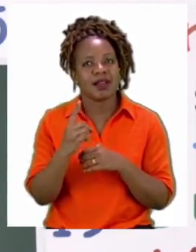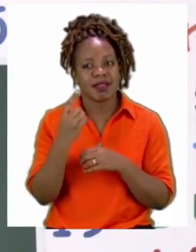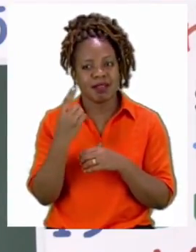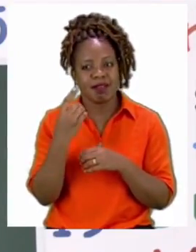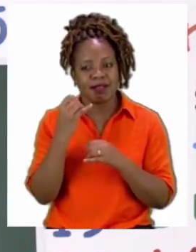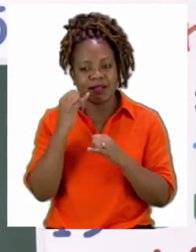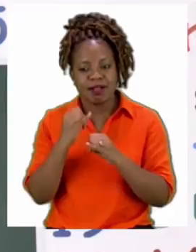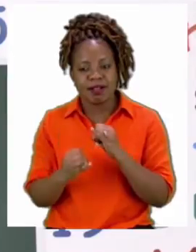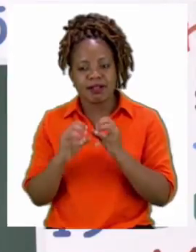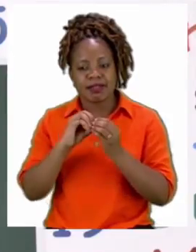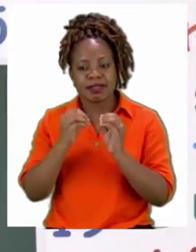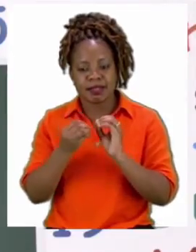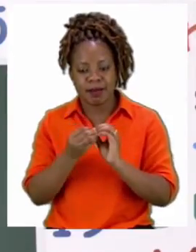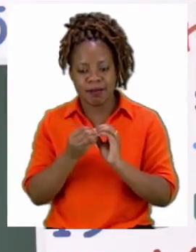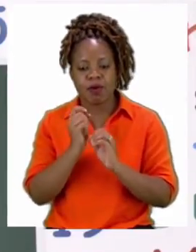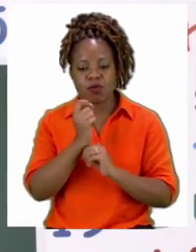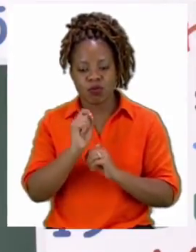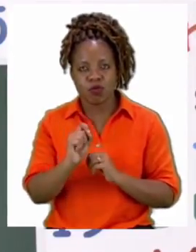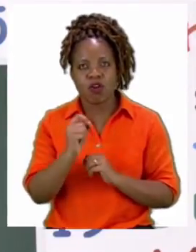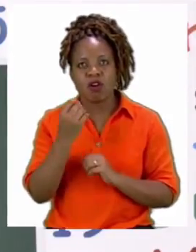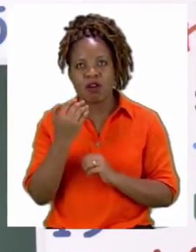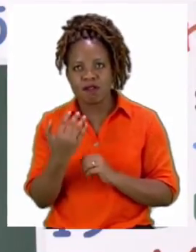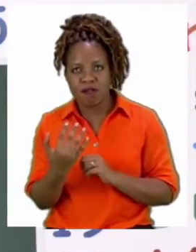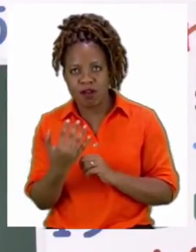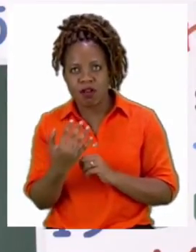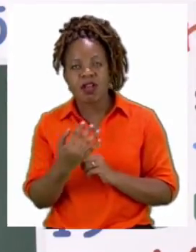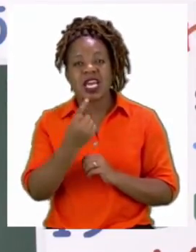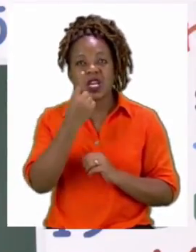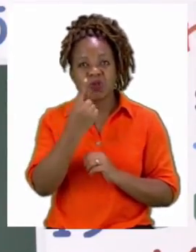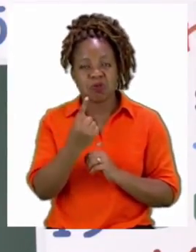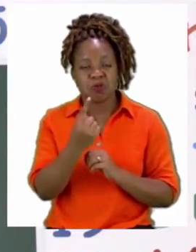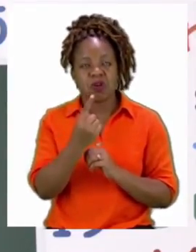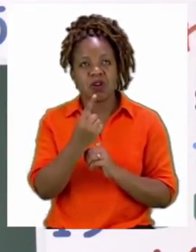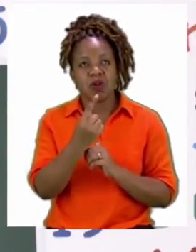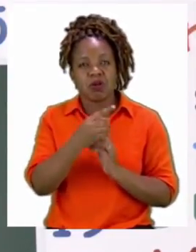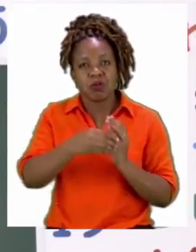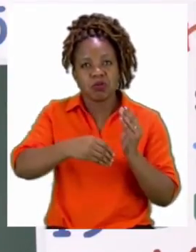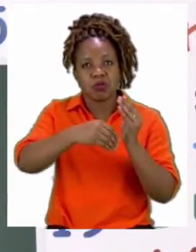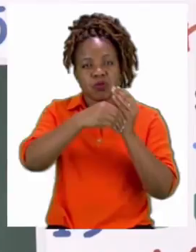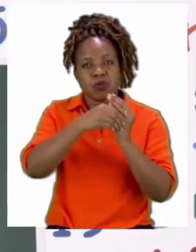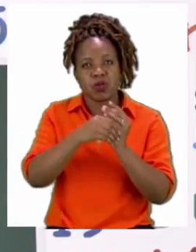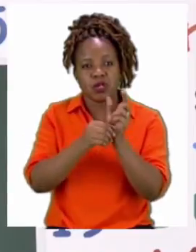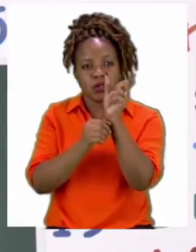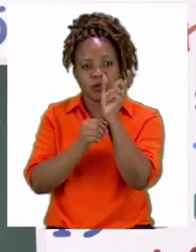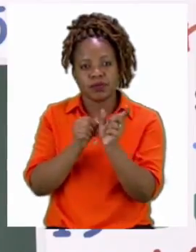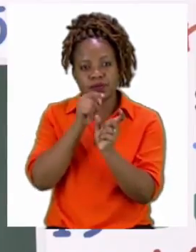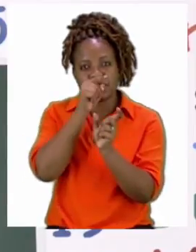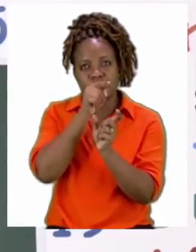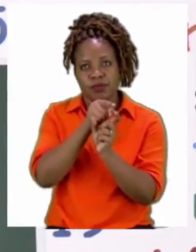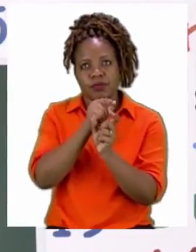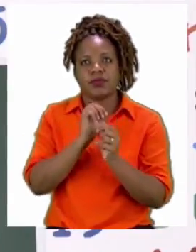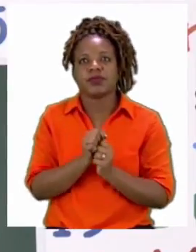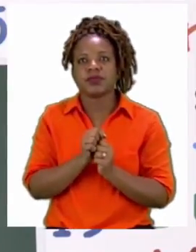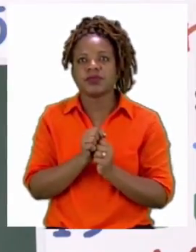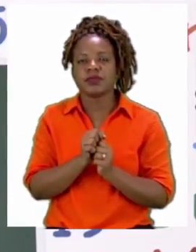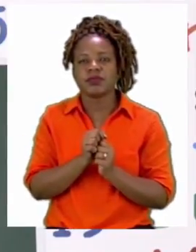Mr. Tens and say, Mr. Tens, we have a number that's too heavy for us to carry. Please, can we give you